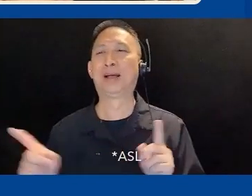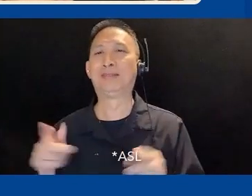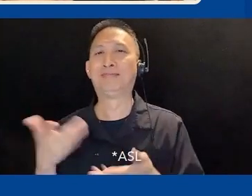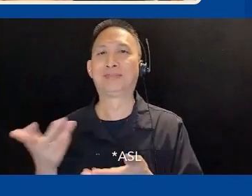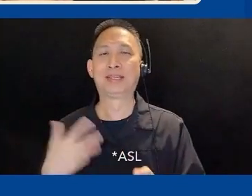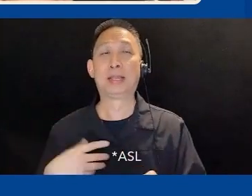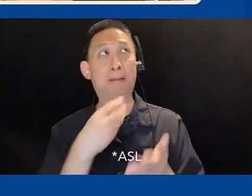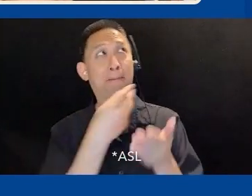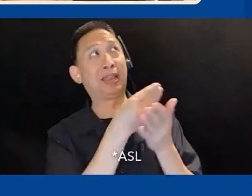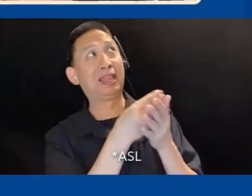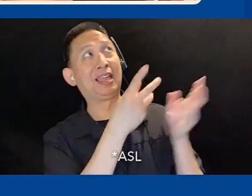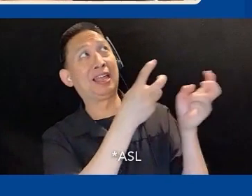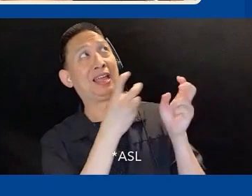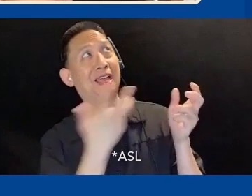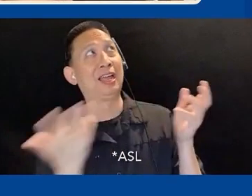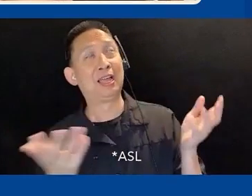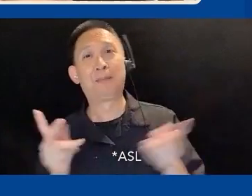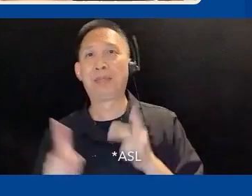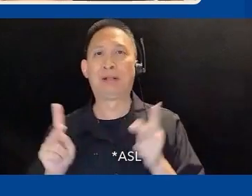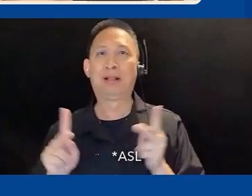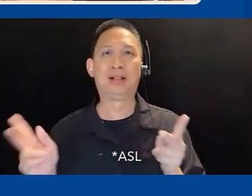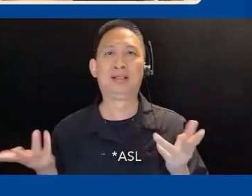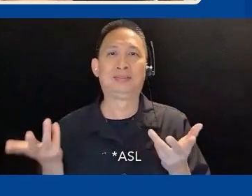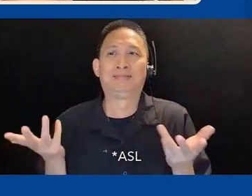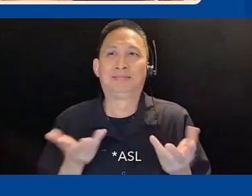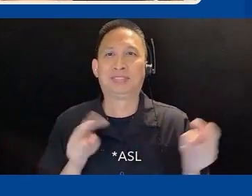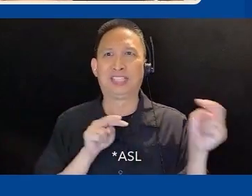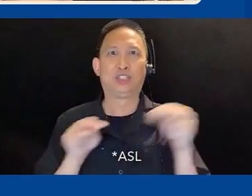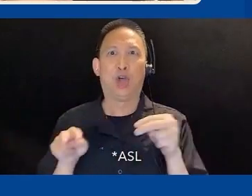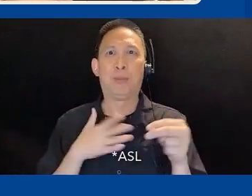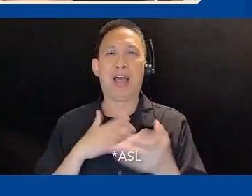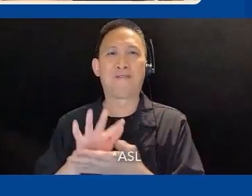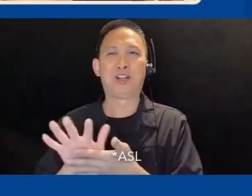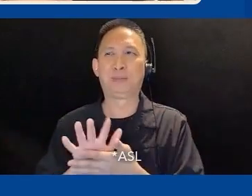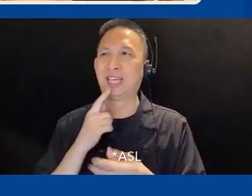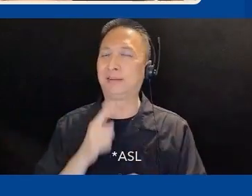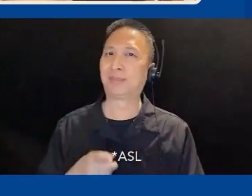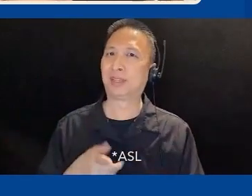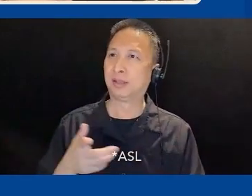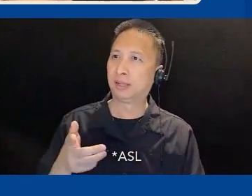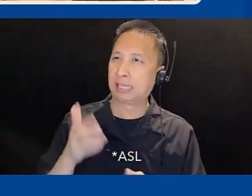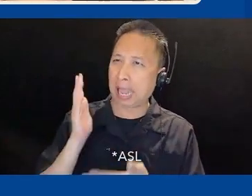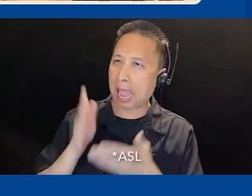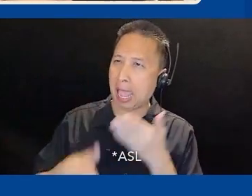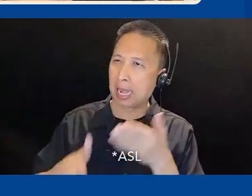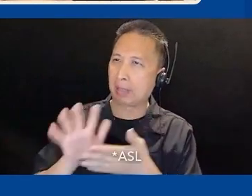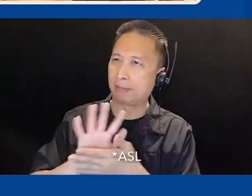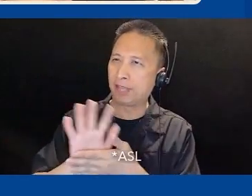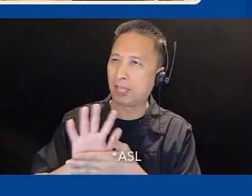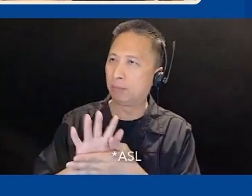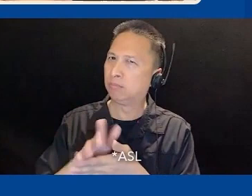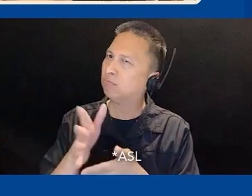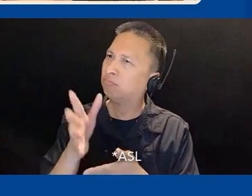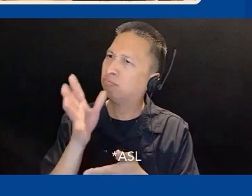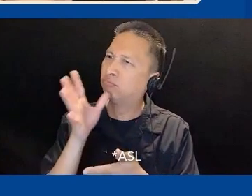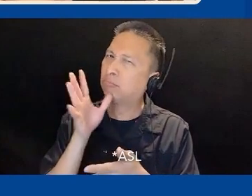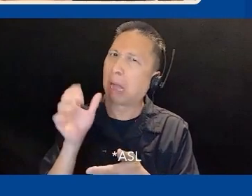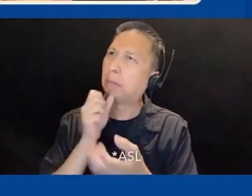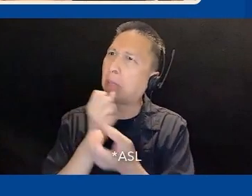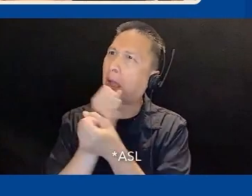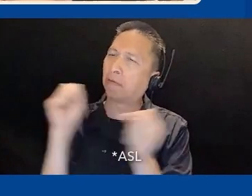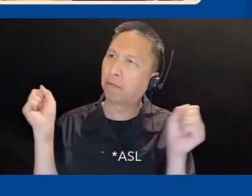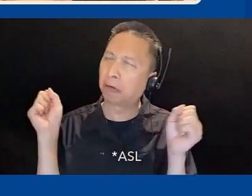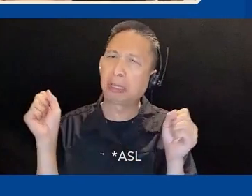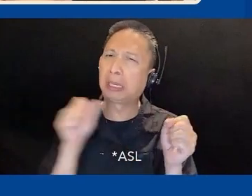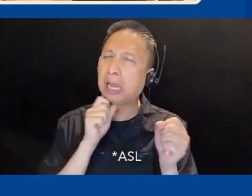this secular ending. They say like your mom is not like liberated by the end of the film. She doesn't rip her hijab off and